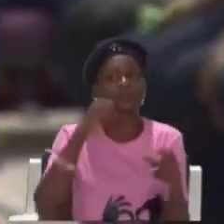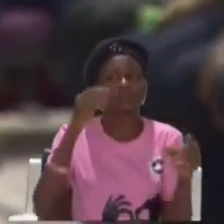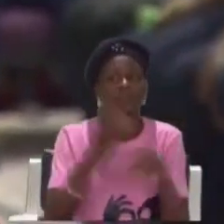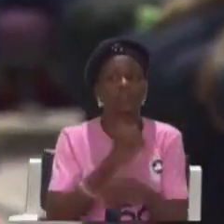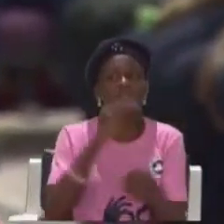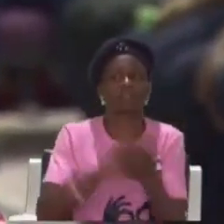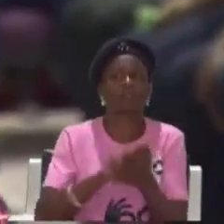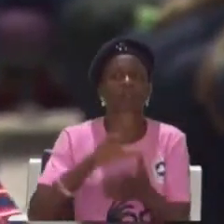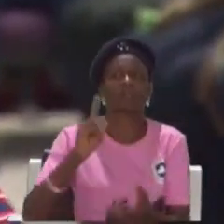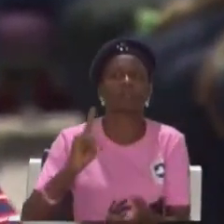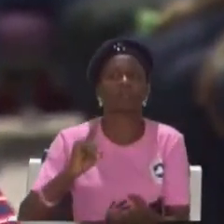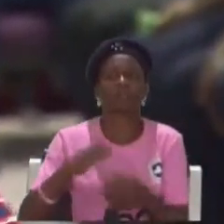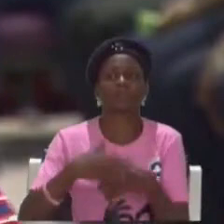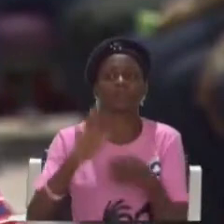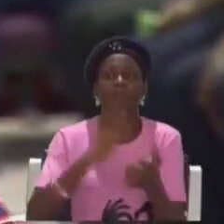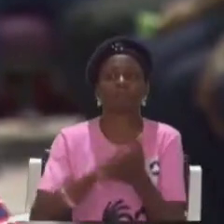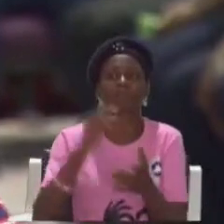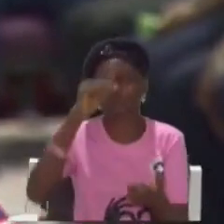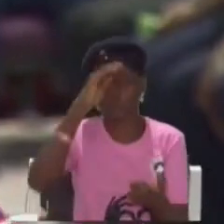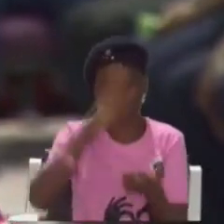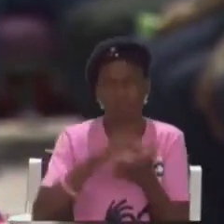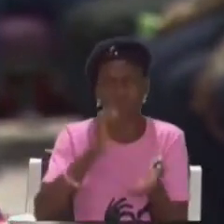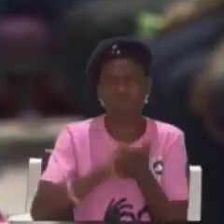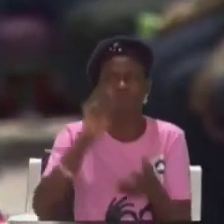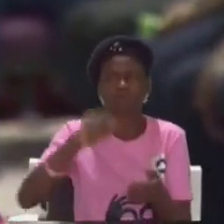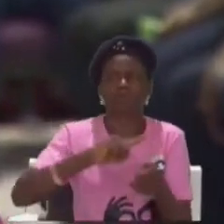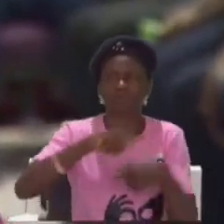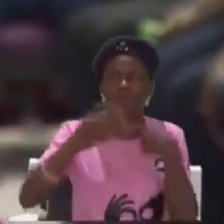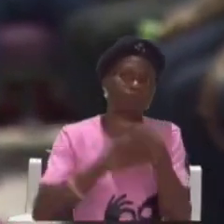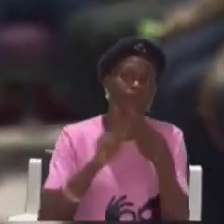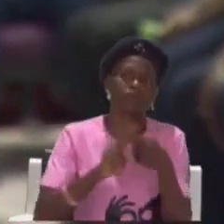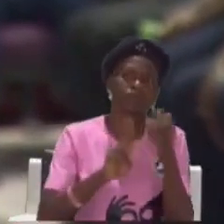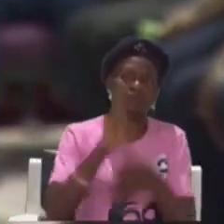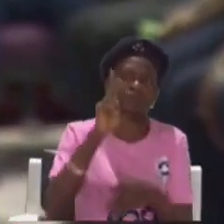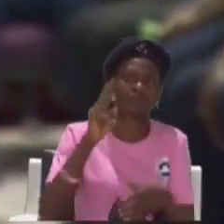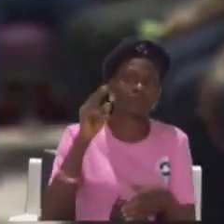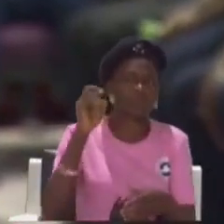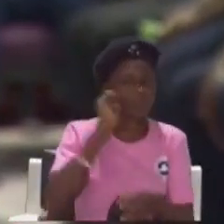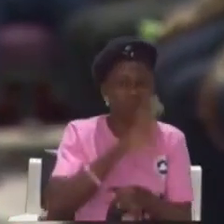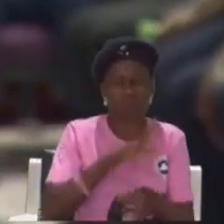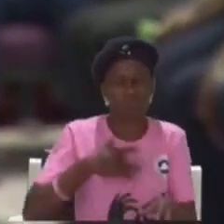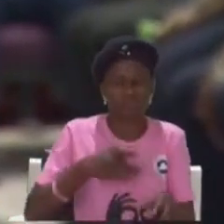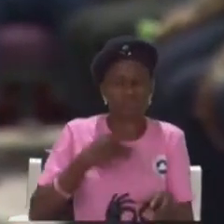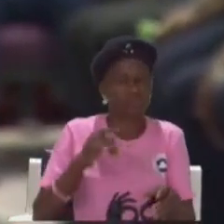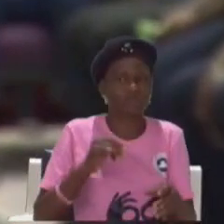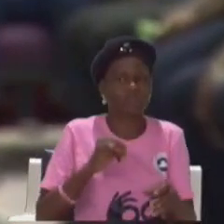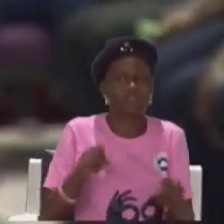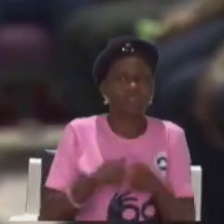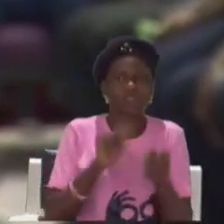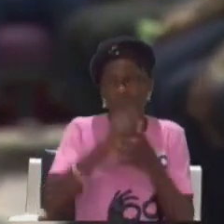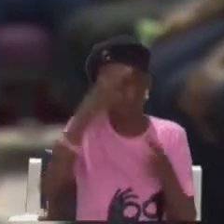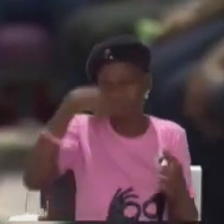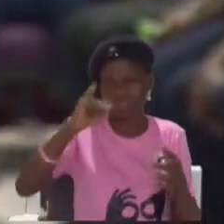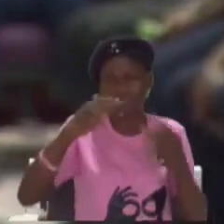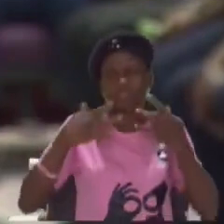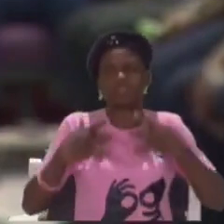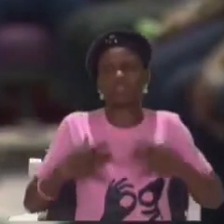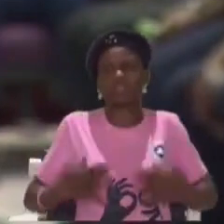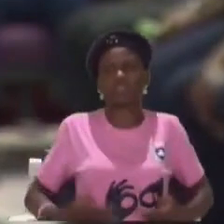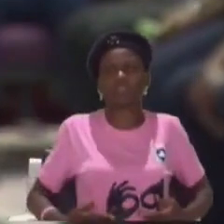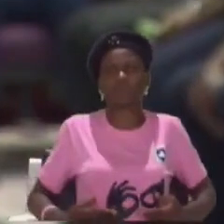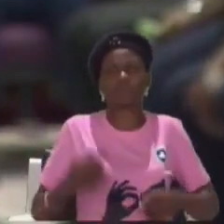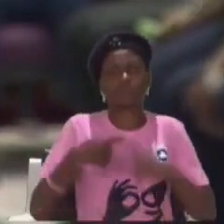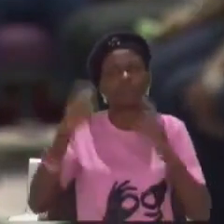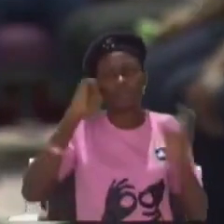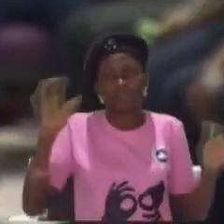married. After marriage, my husband said, you need to go back to the university. I didn't feel like it because I was still depressed. But I summoned